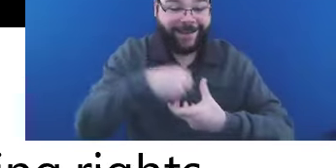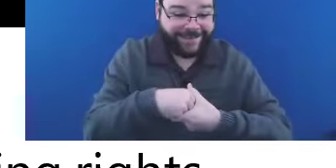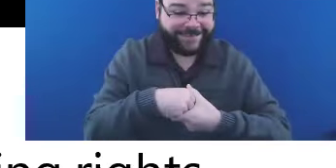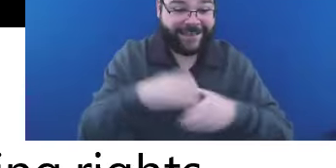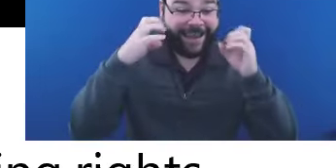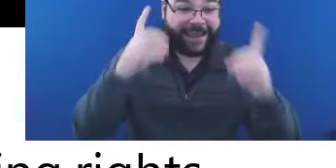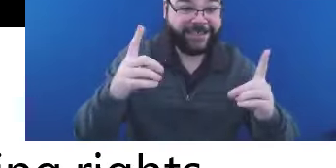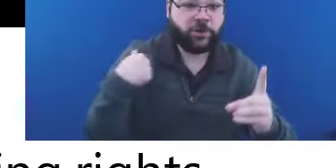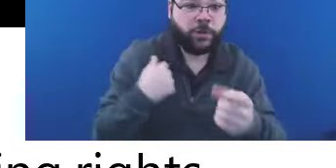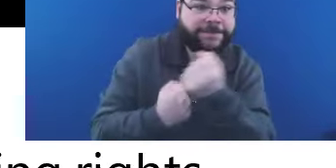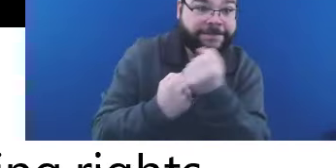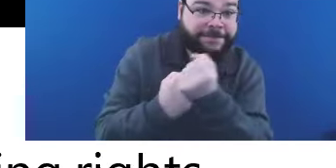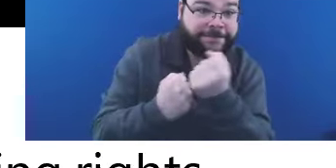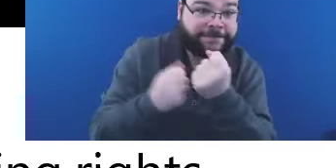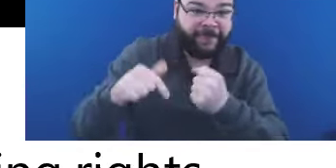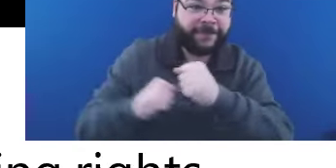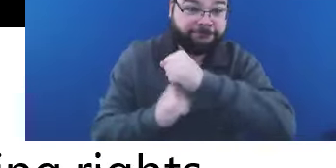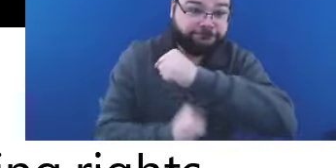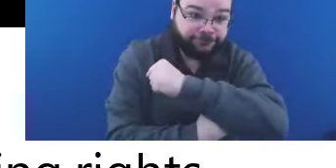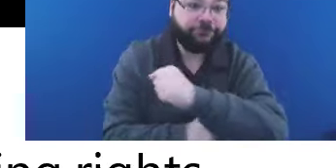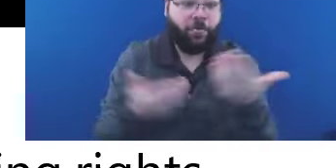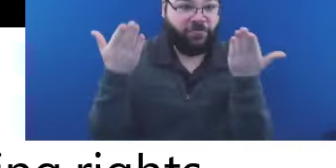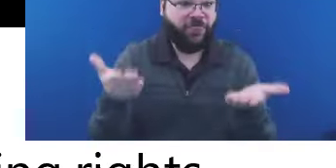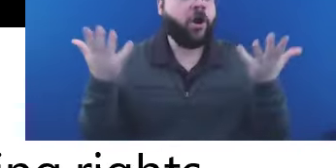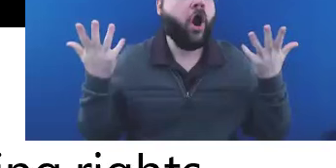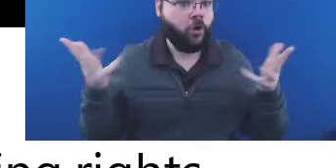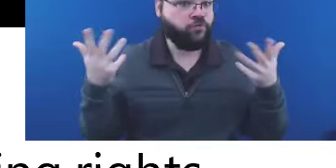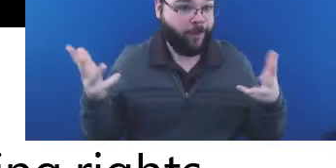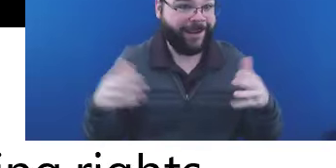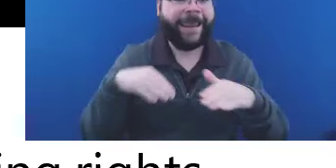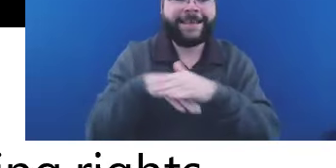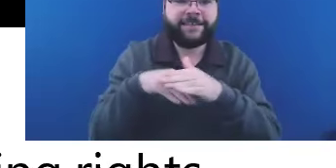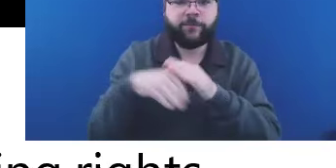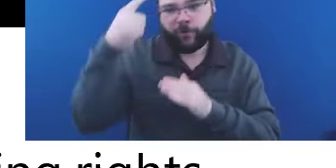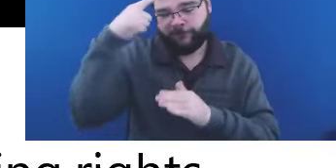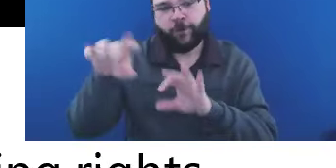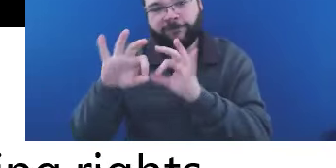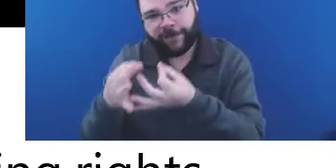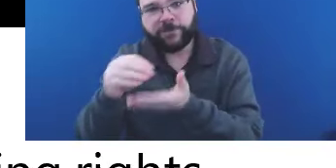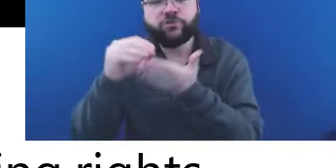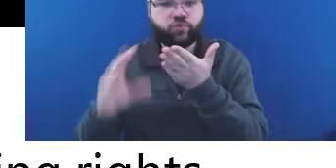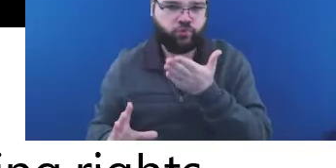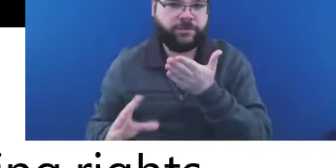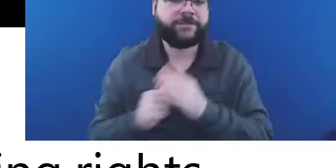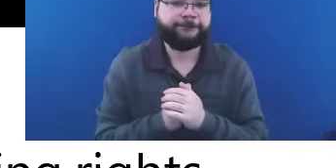we're advocating that this infrastructure exists and it's accessible to families and students.